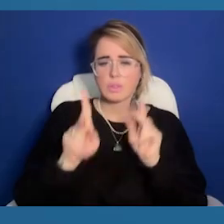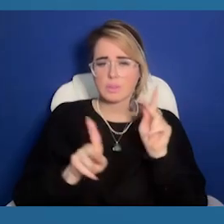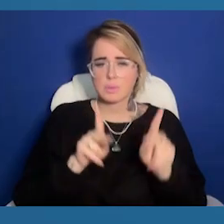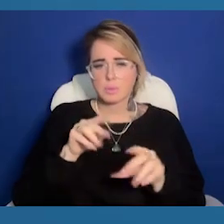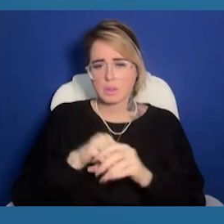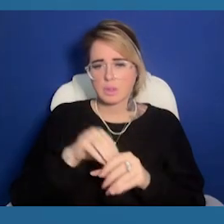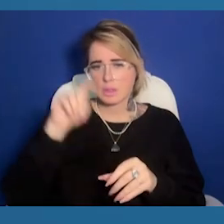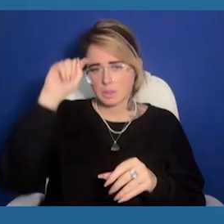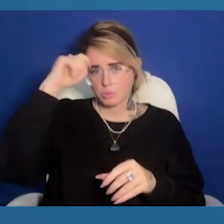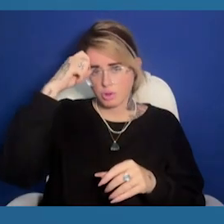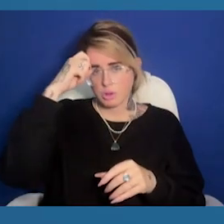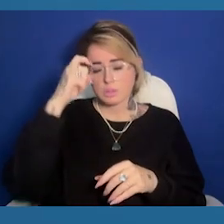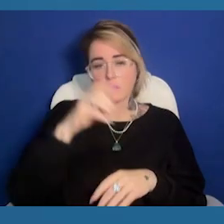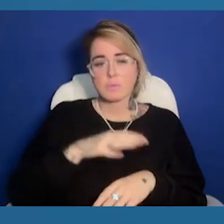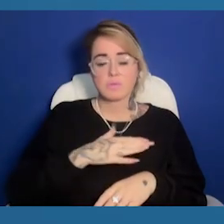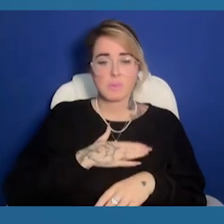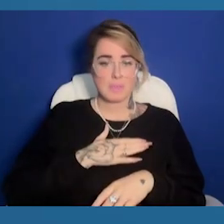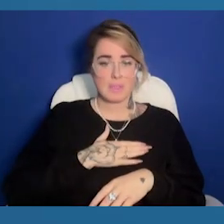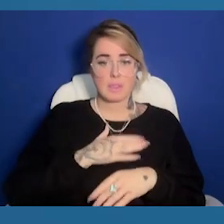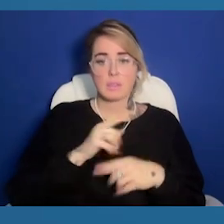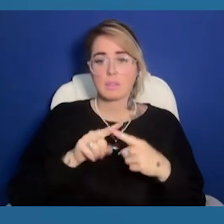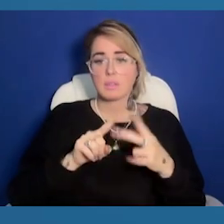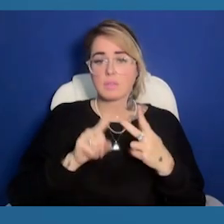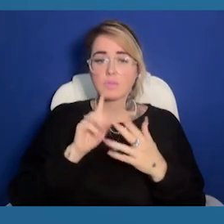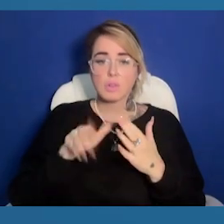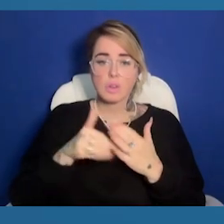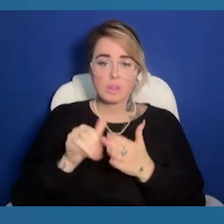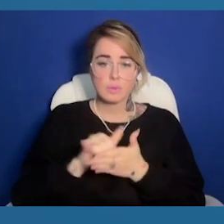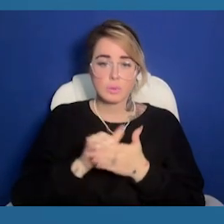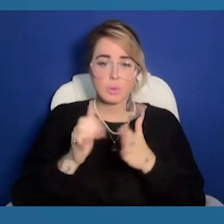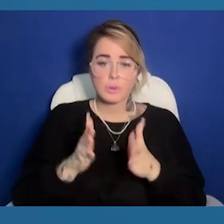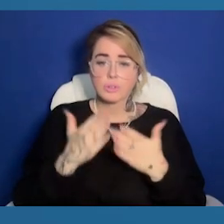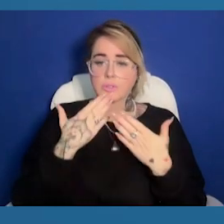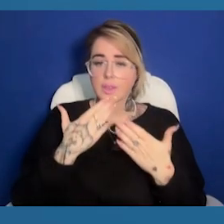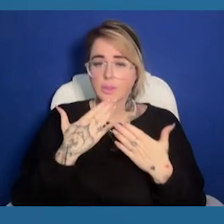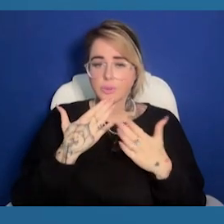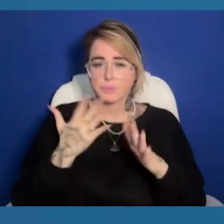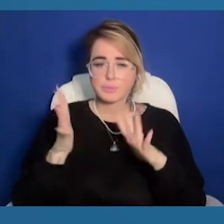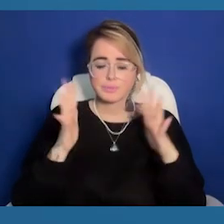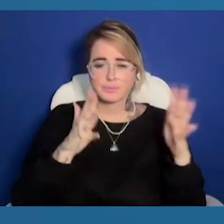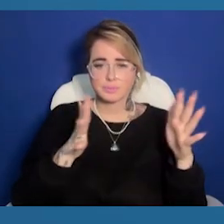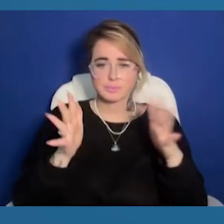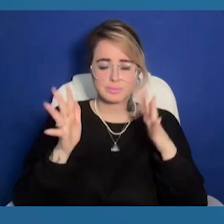Bronx, on my behalf, and for all New Yorkers. Thank you.